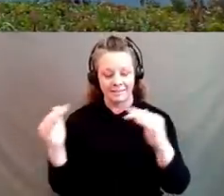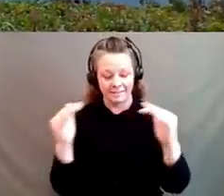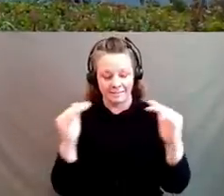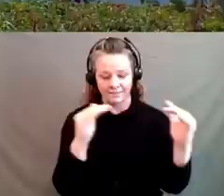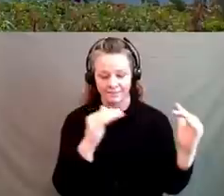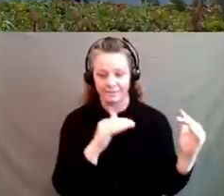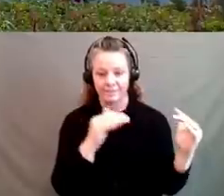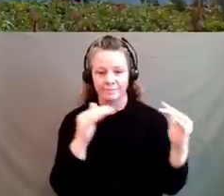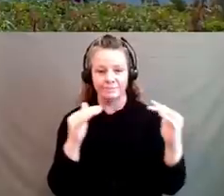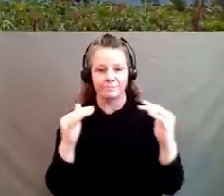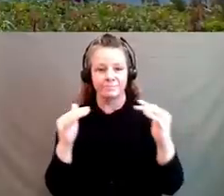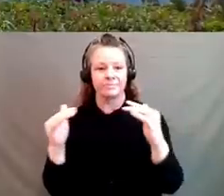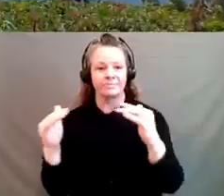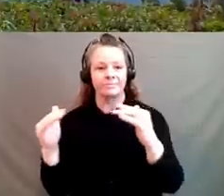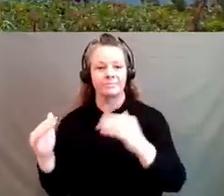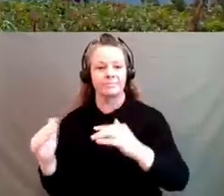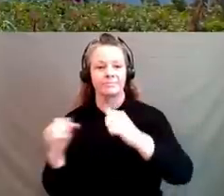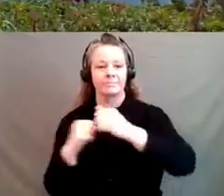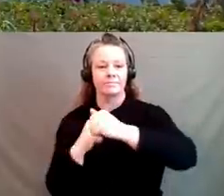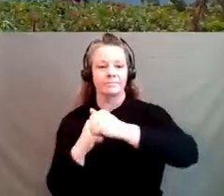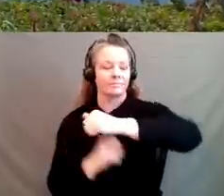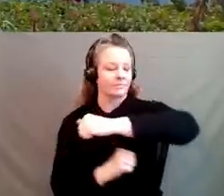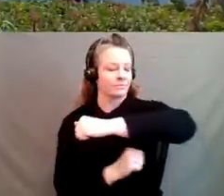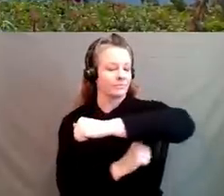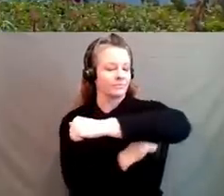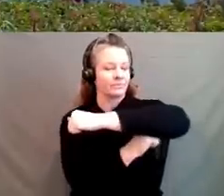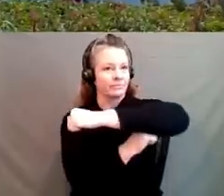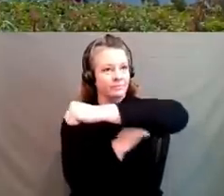perilous fight o'er the